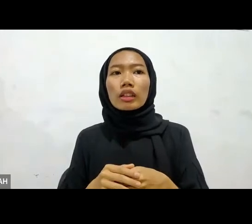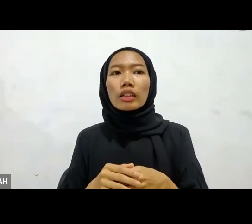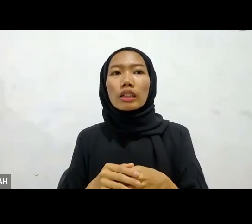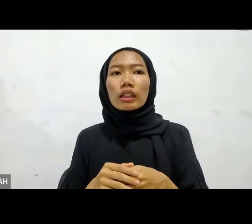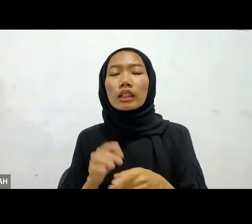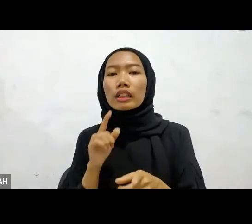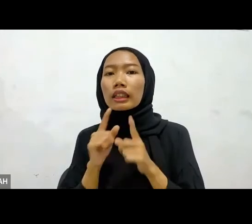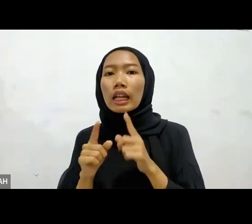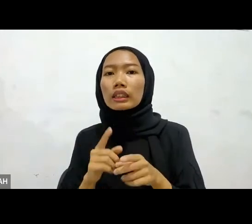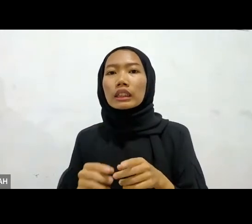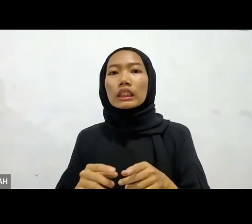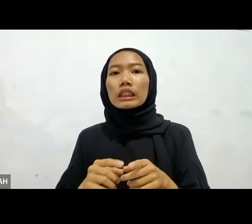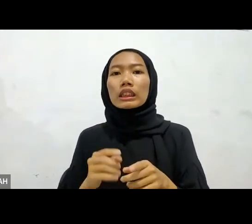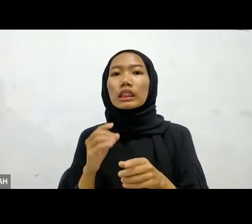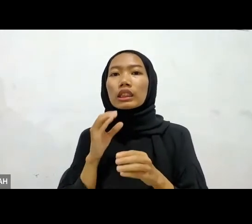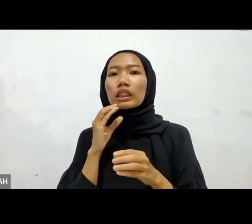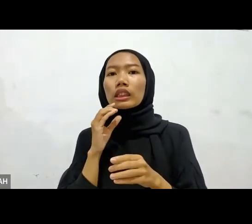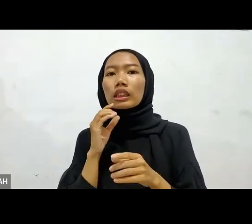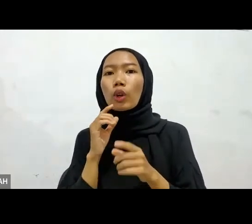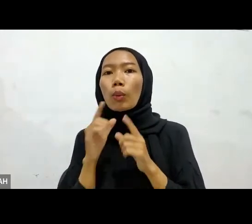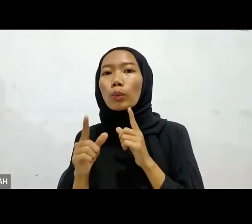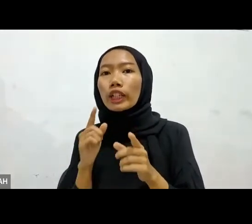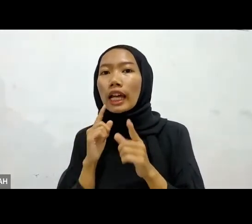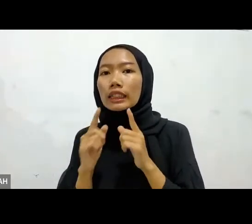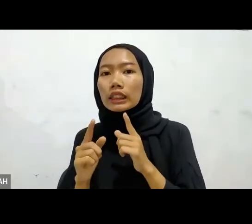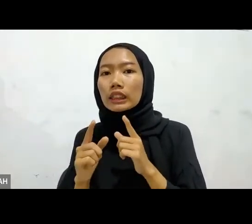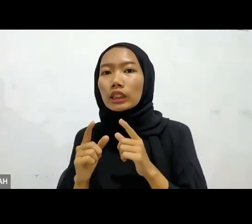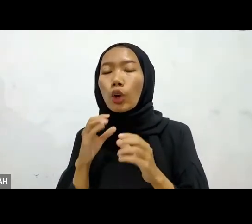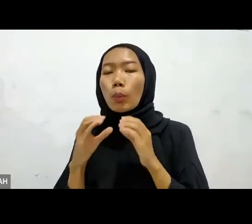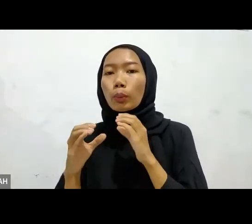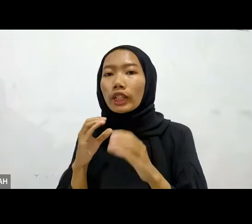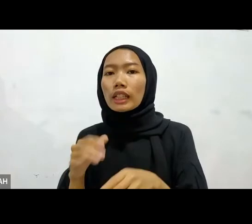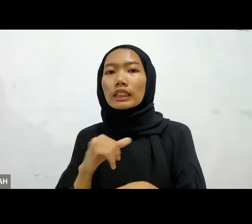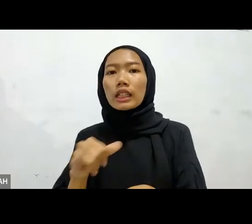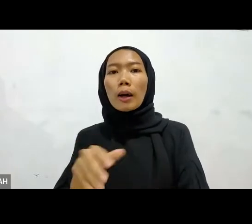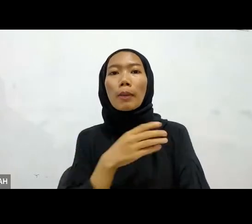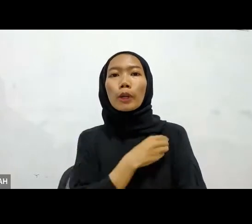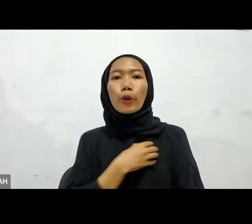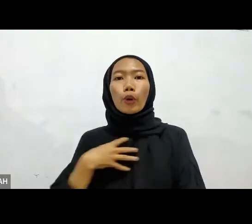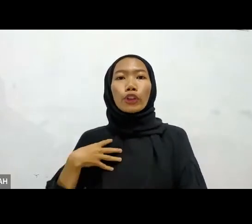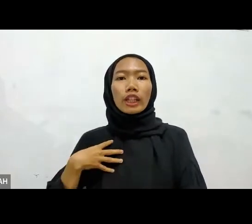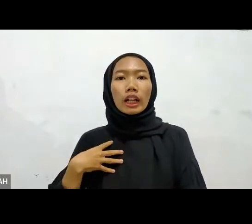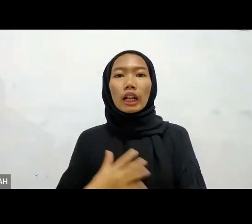never, fundamentally, service delivery is about relationships with people. It's about